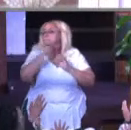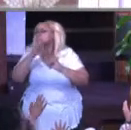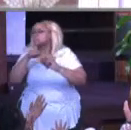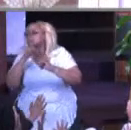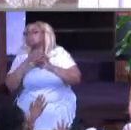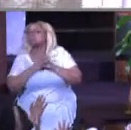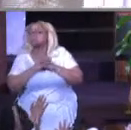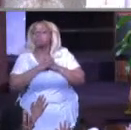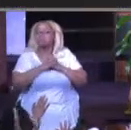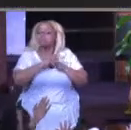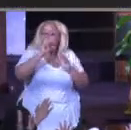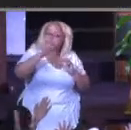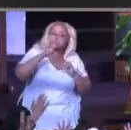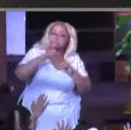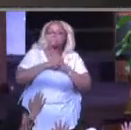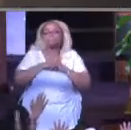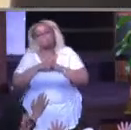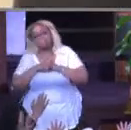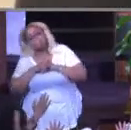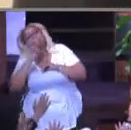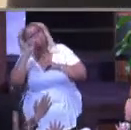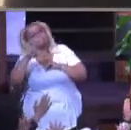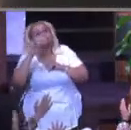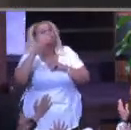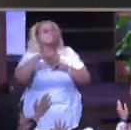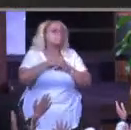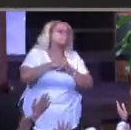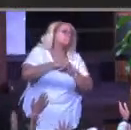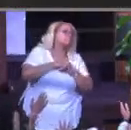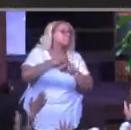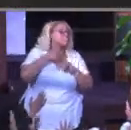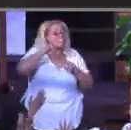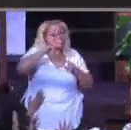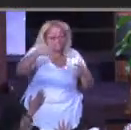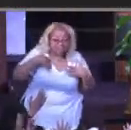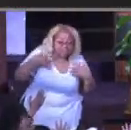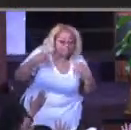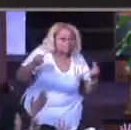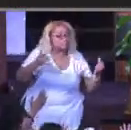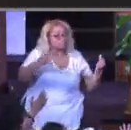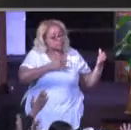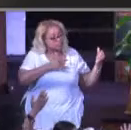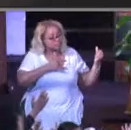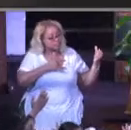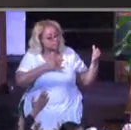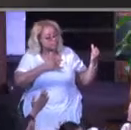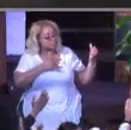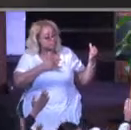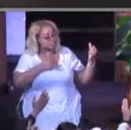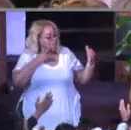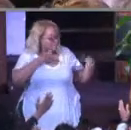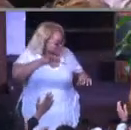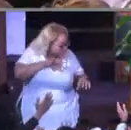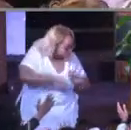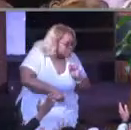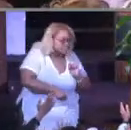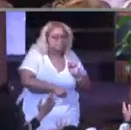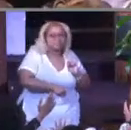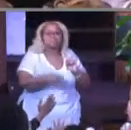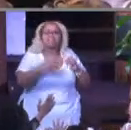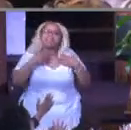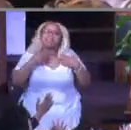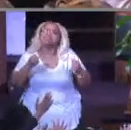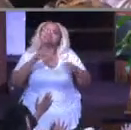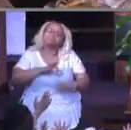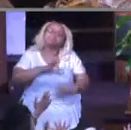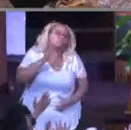Yeah. Yeah. Yeah. God, I need you to heal my heart. I'm grieving. I need you to heal